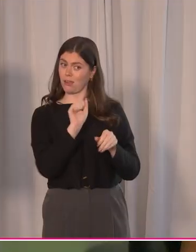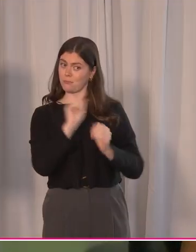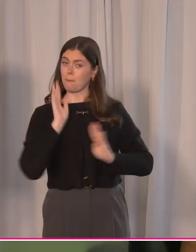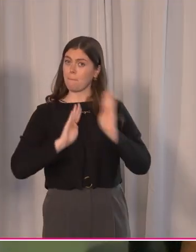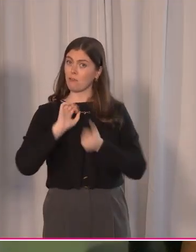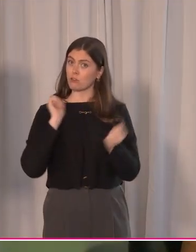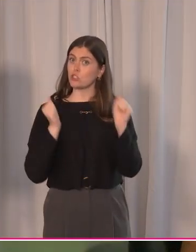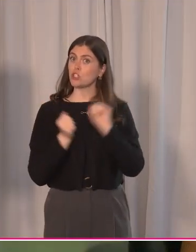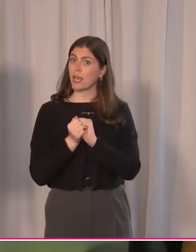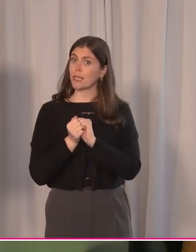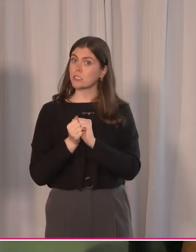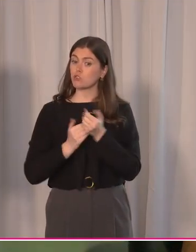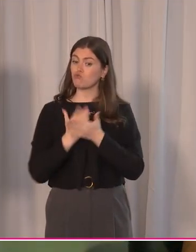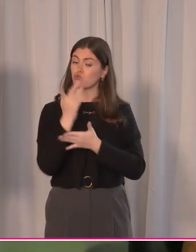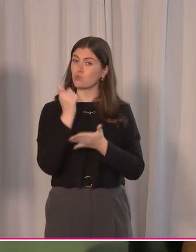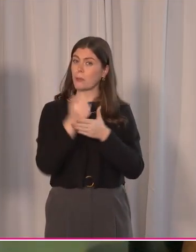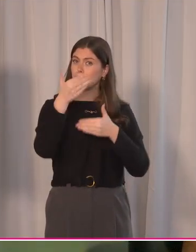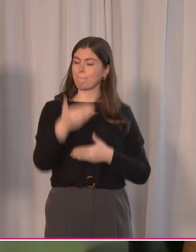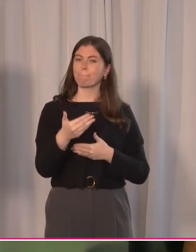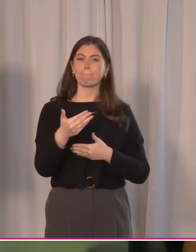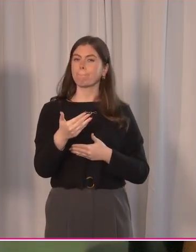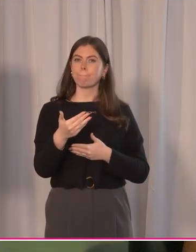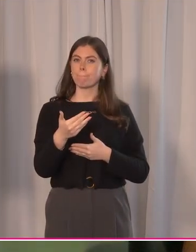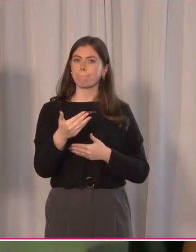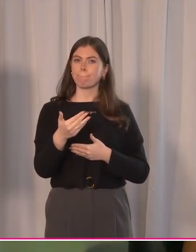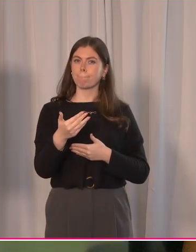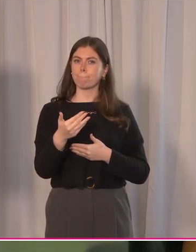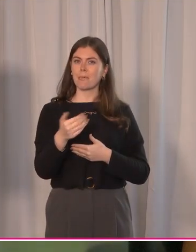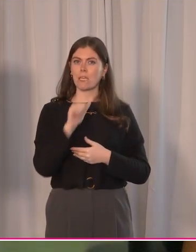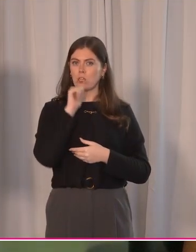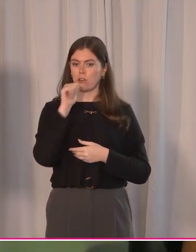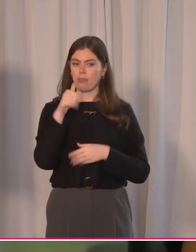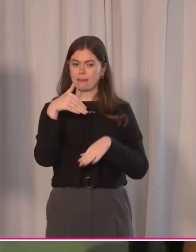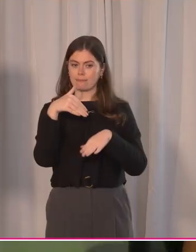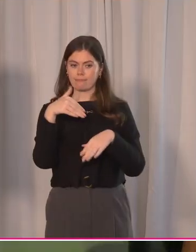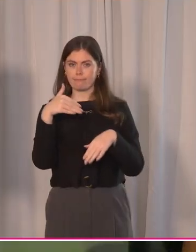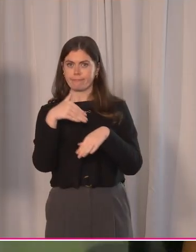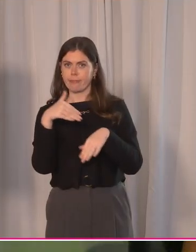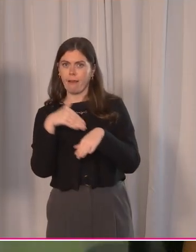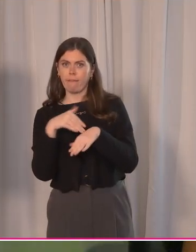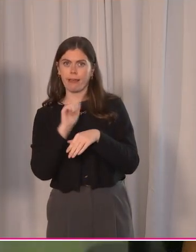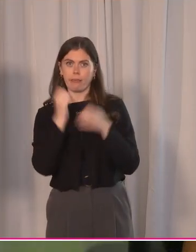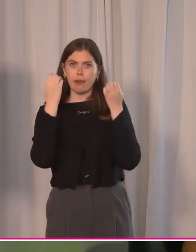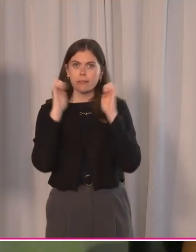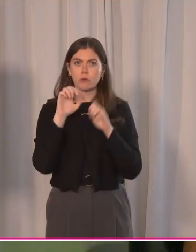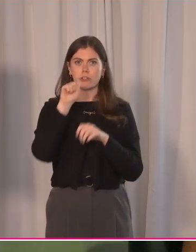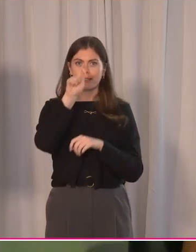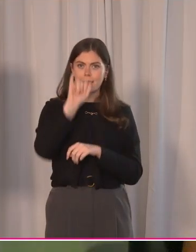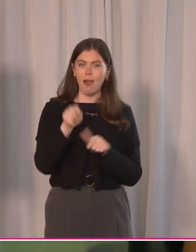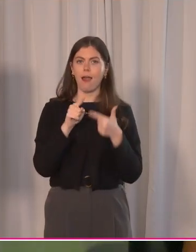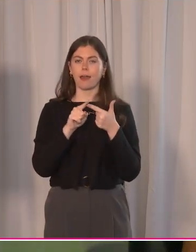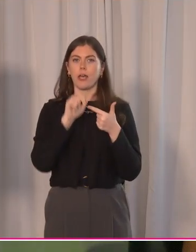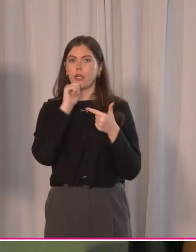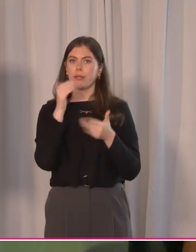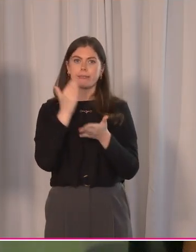change over time, does it reduce exposure to STIs? Does it reduce unintended pregnancy?